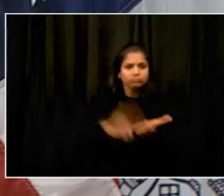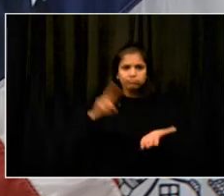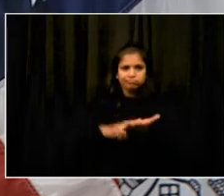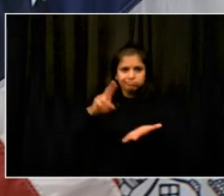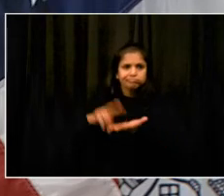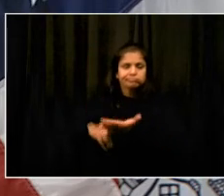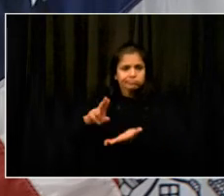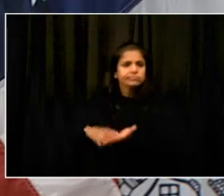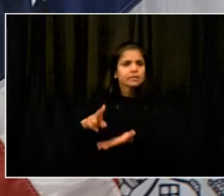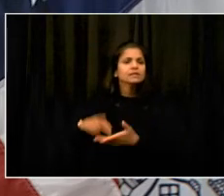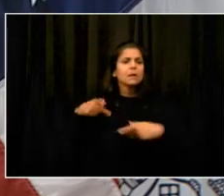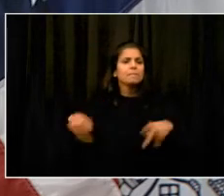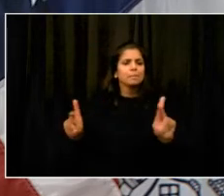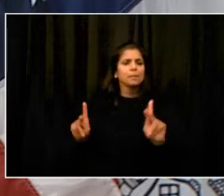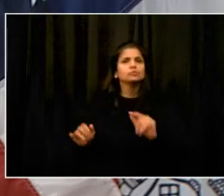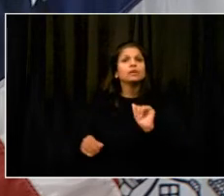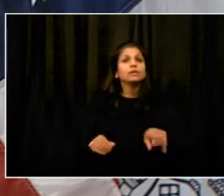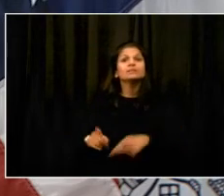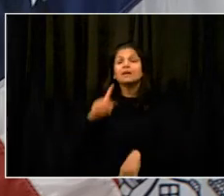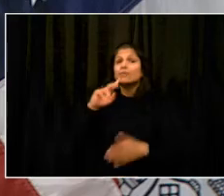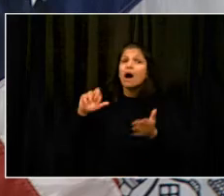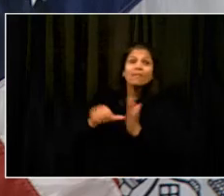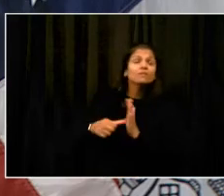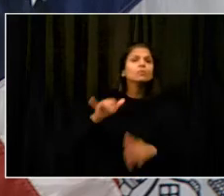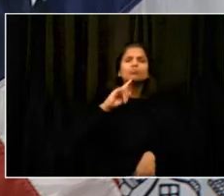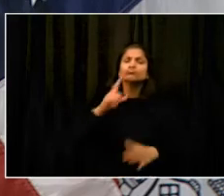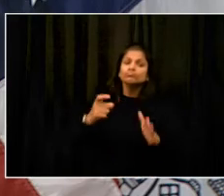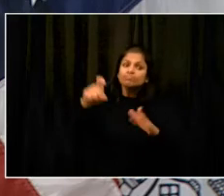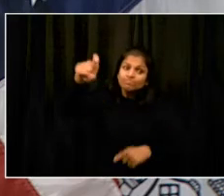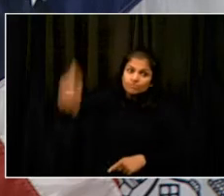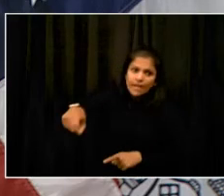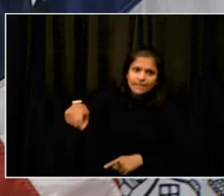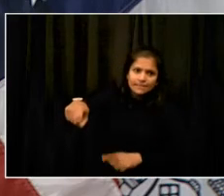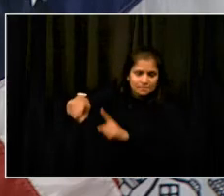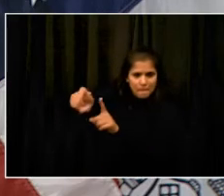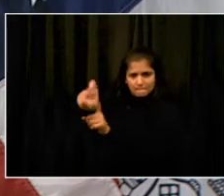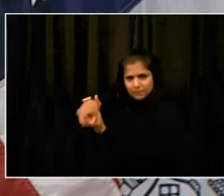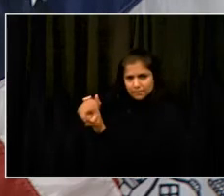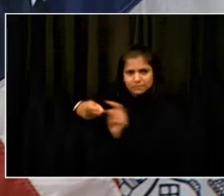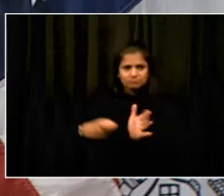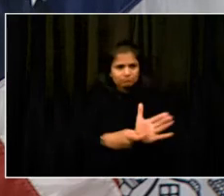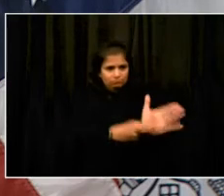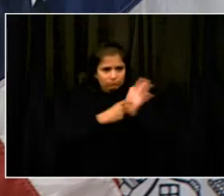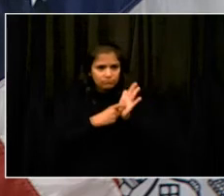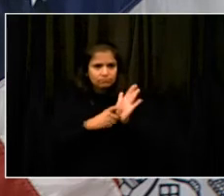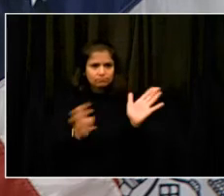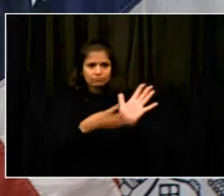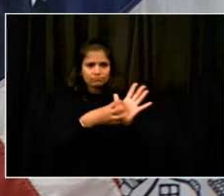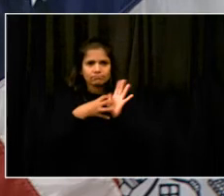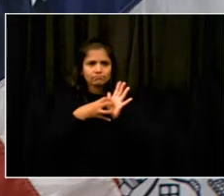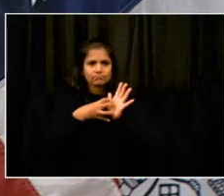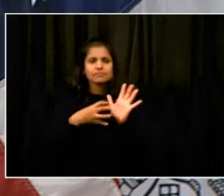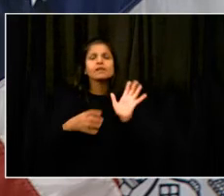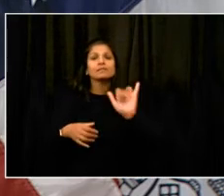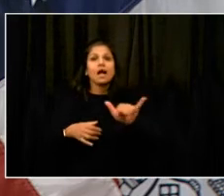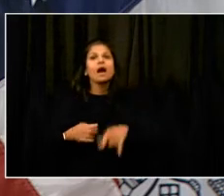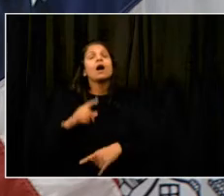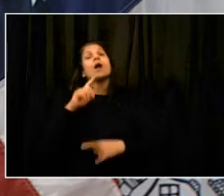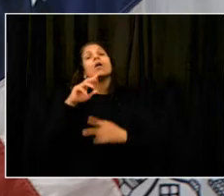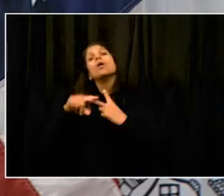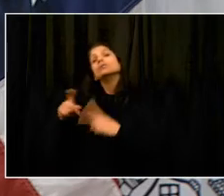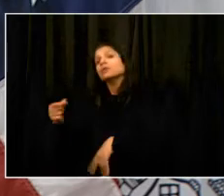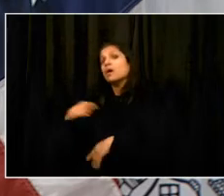form on file, or you need to bring it with you. The child needs to bring it with them when they arrive at school, whatever day they first go to school next